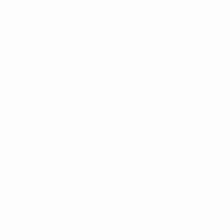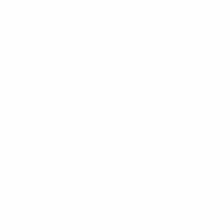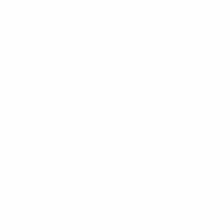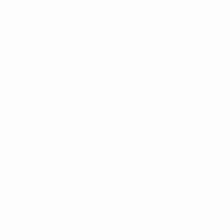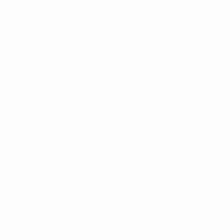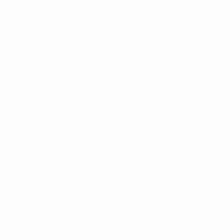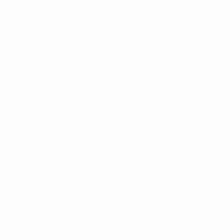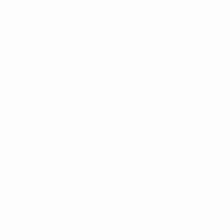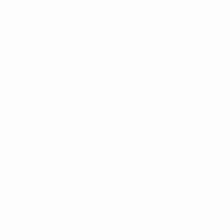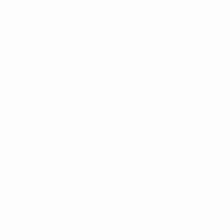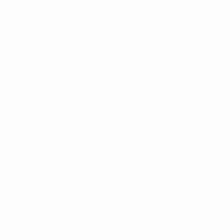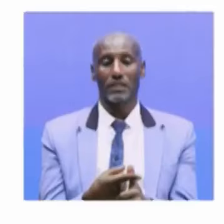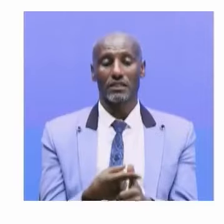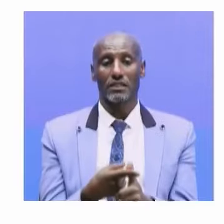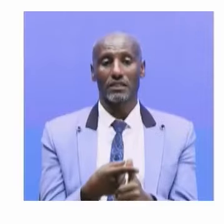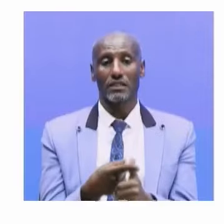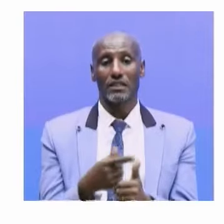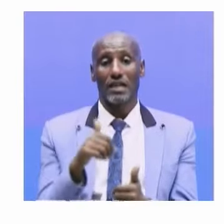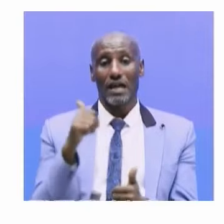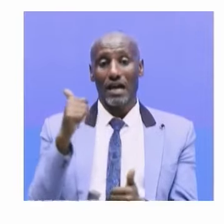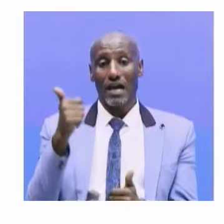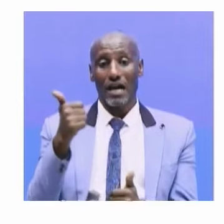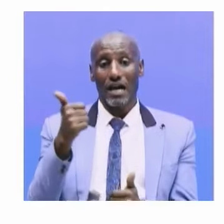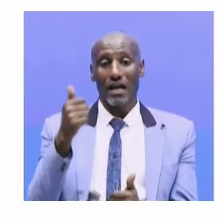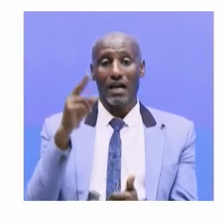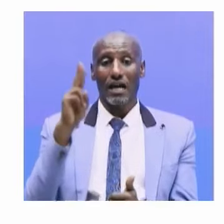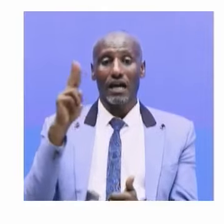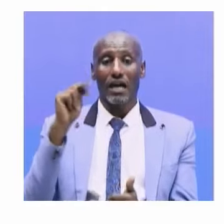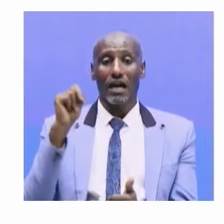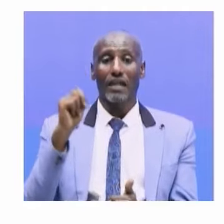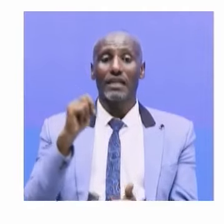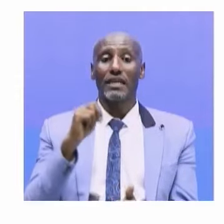through much, this is uncountable.